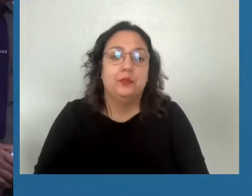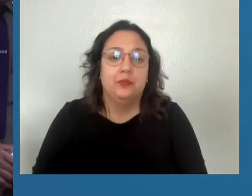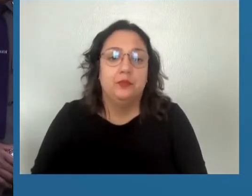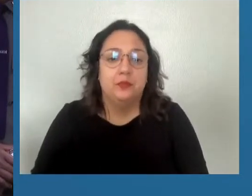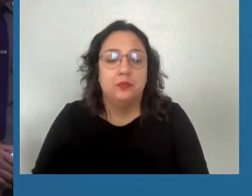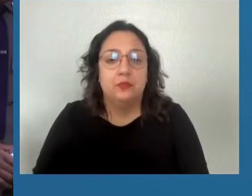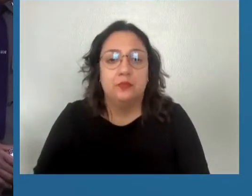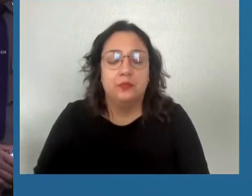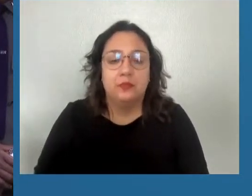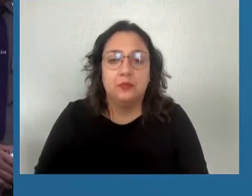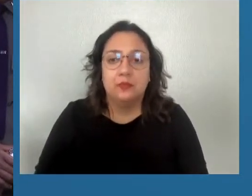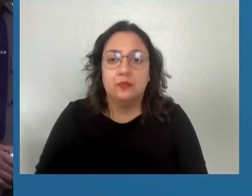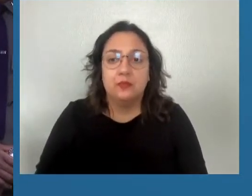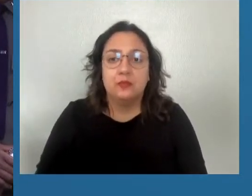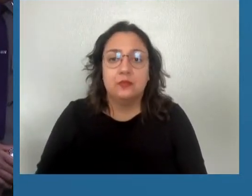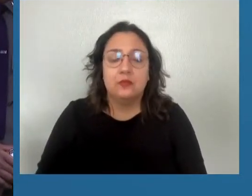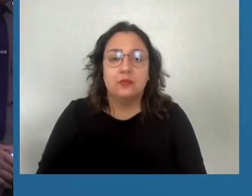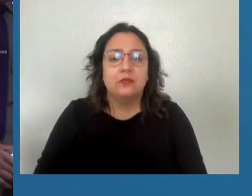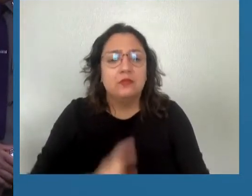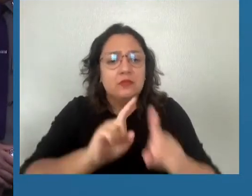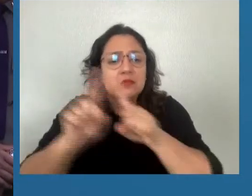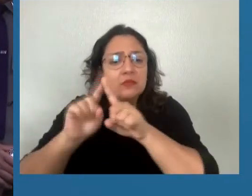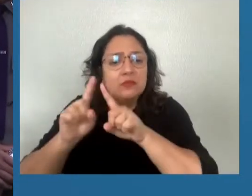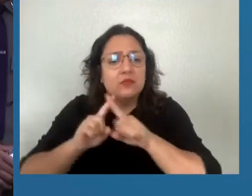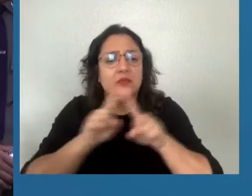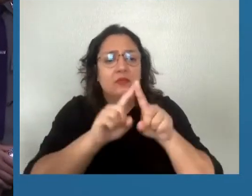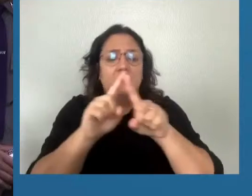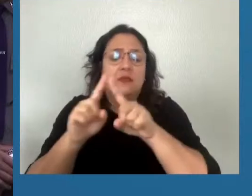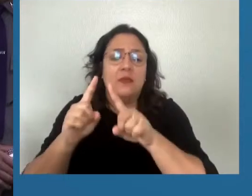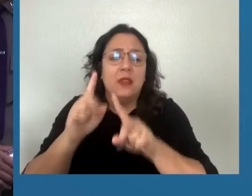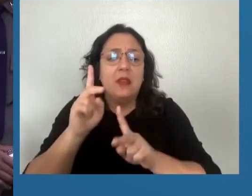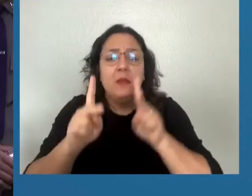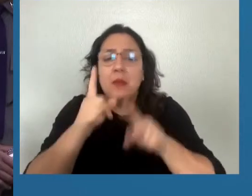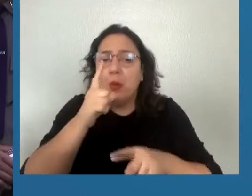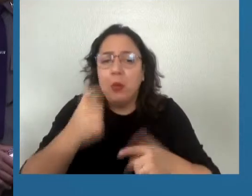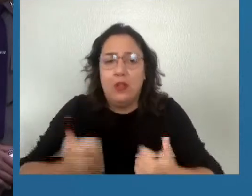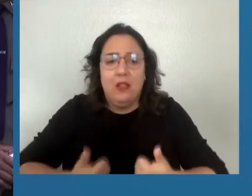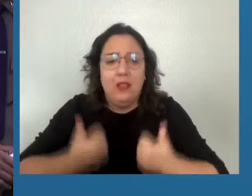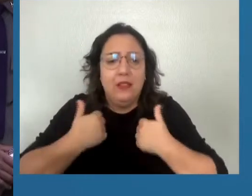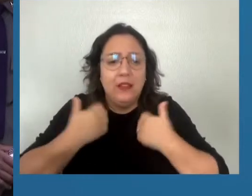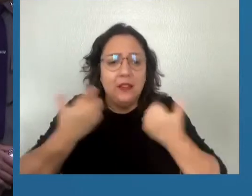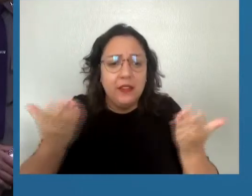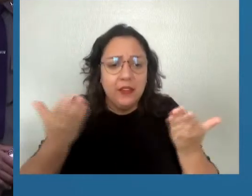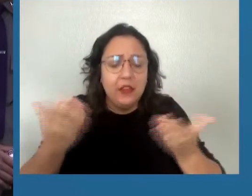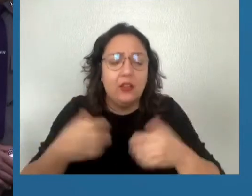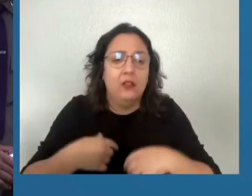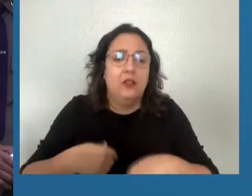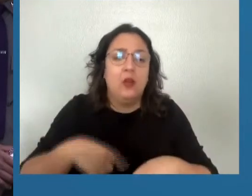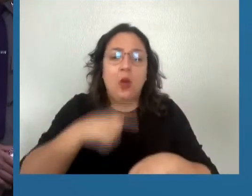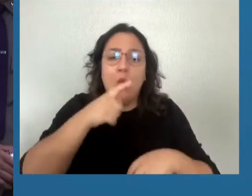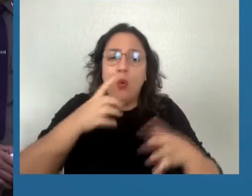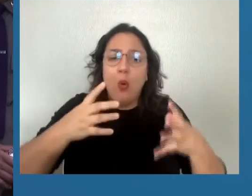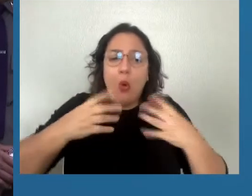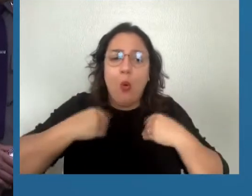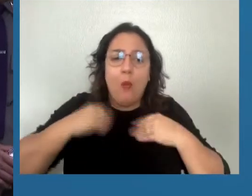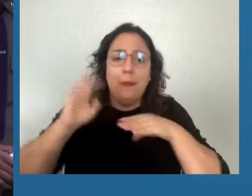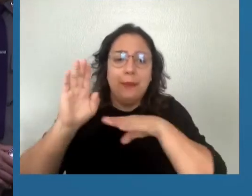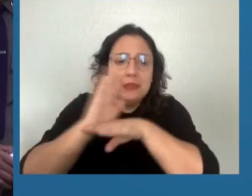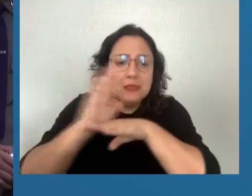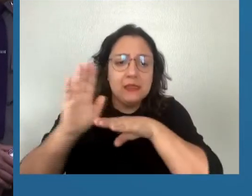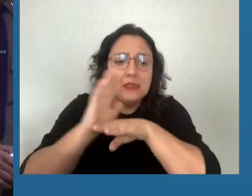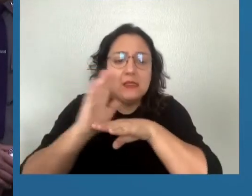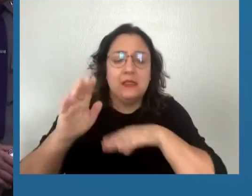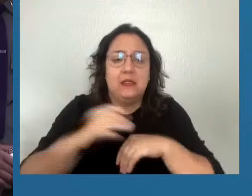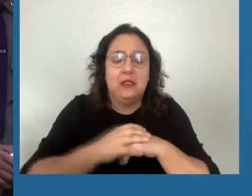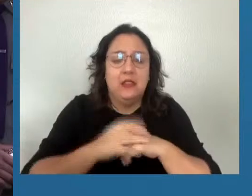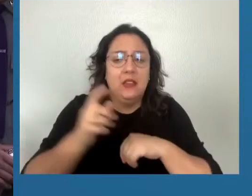residents and business owners and others who are visitors on a weekly basis that there is an underlying concern about